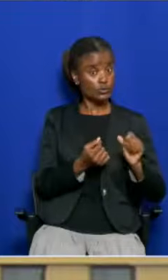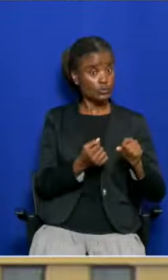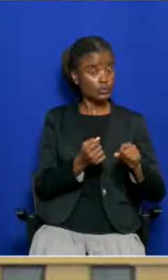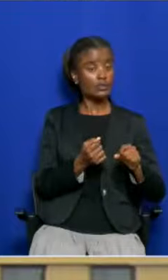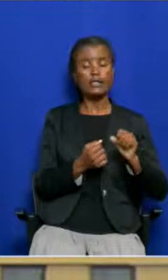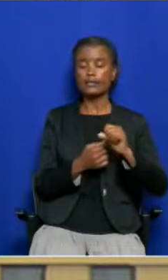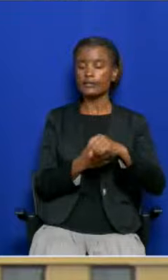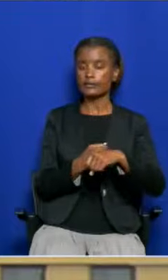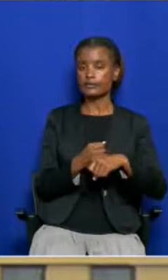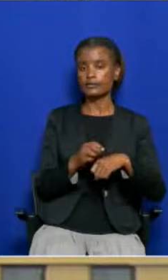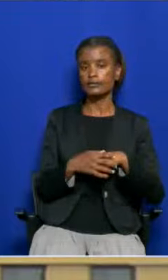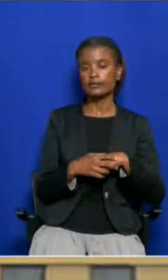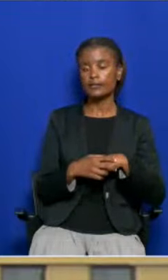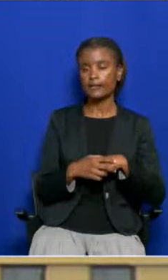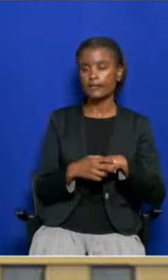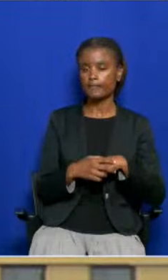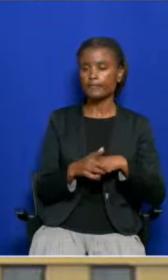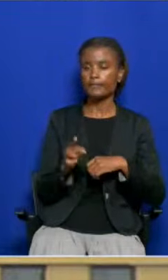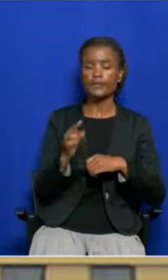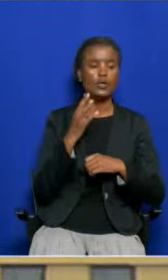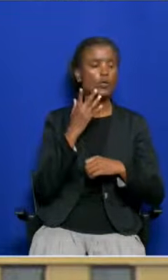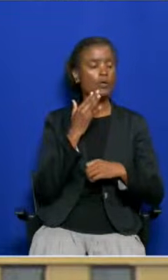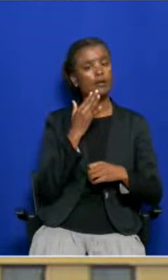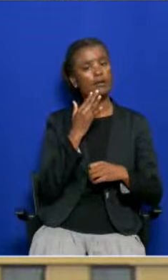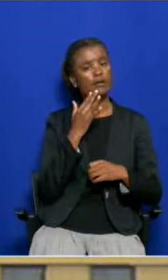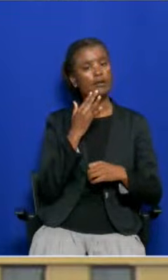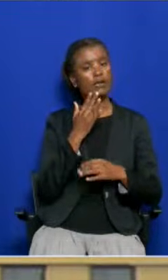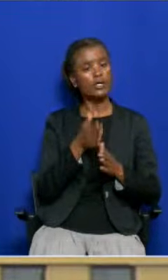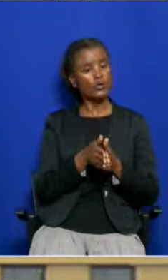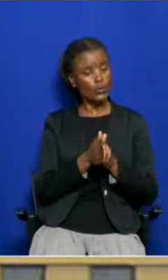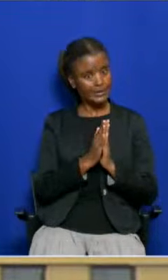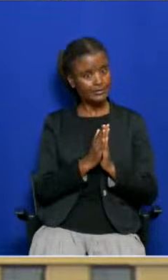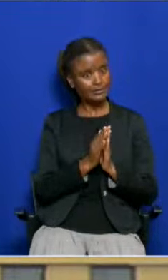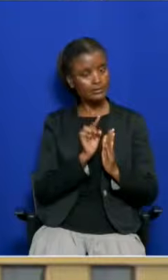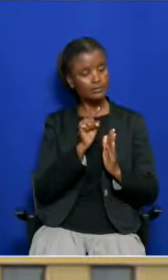So when did he make that request that he expected you to implement?